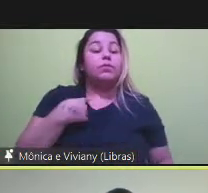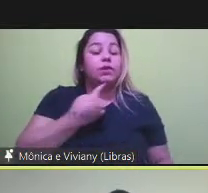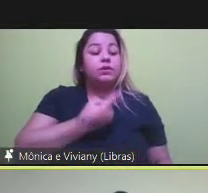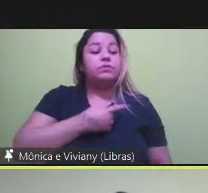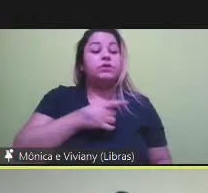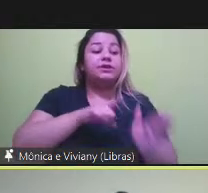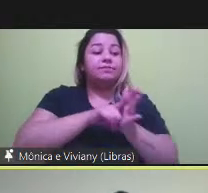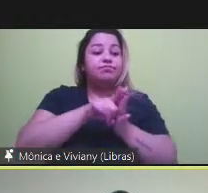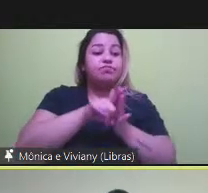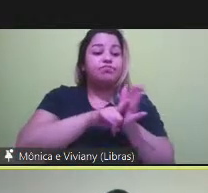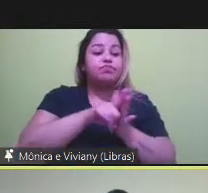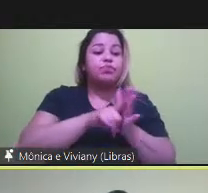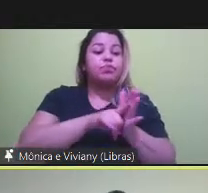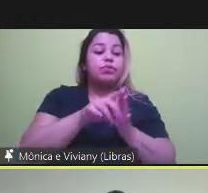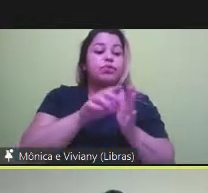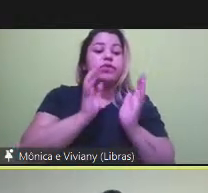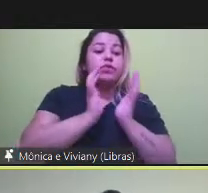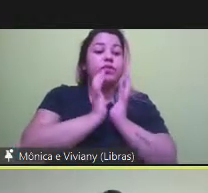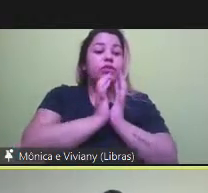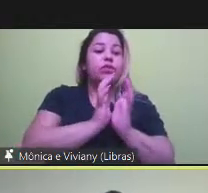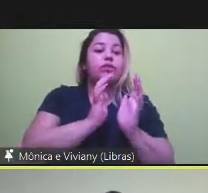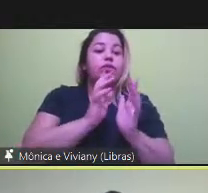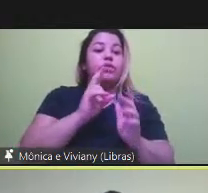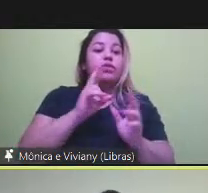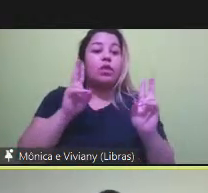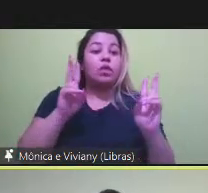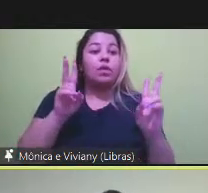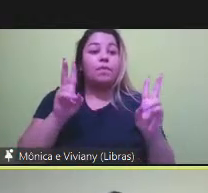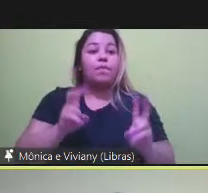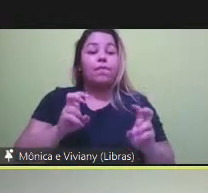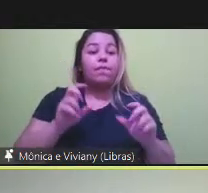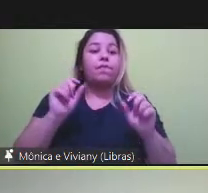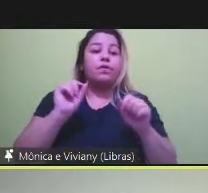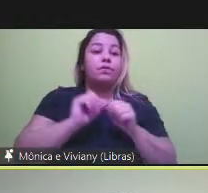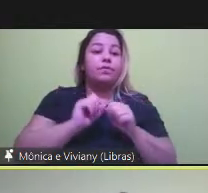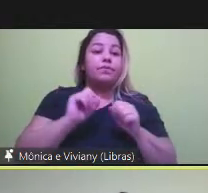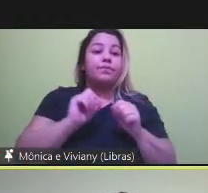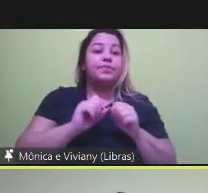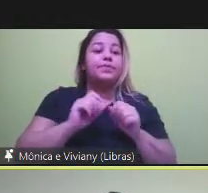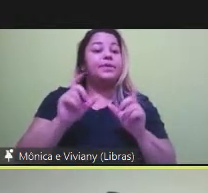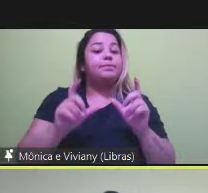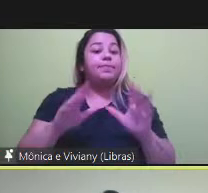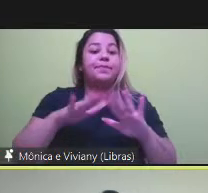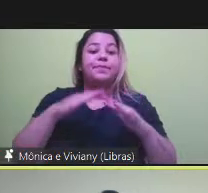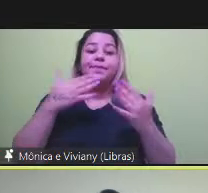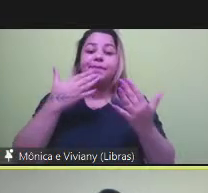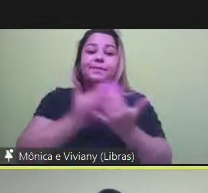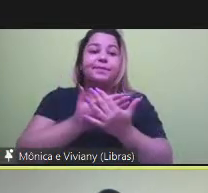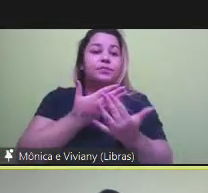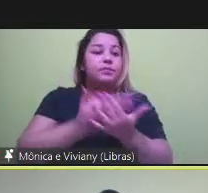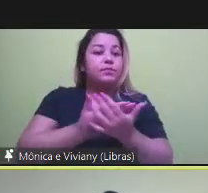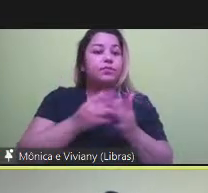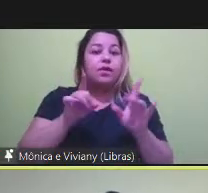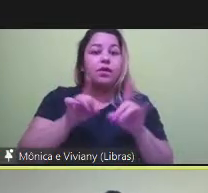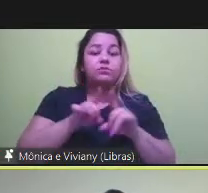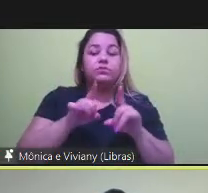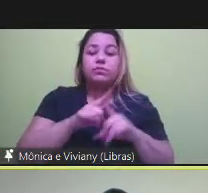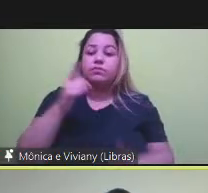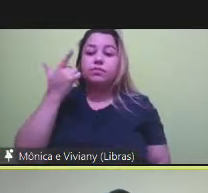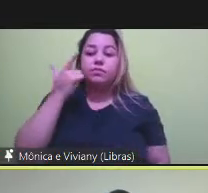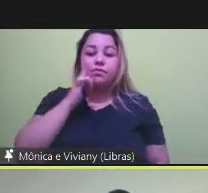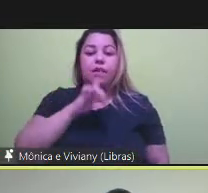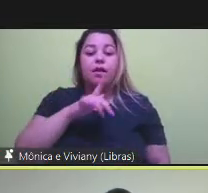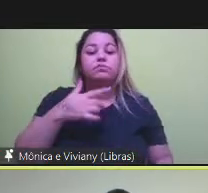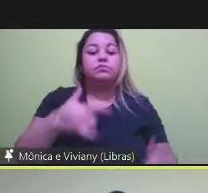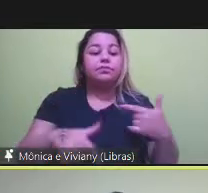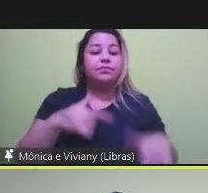We plan jointly the themes which will be approached in each school, considering that we will